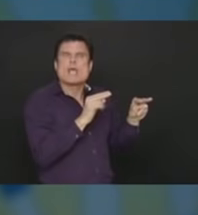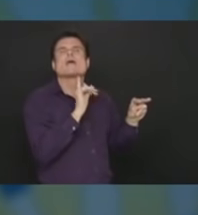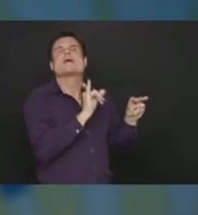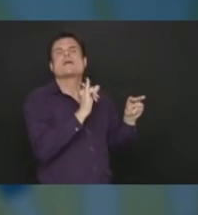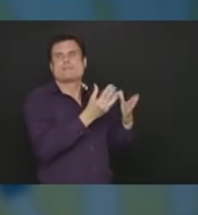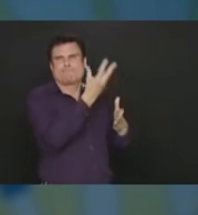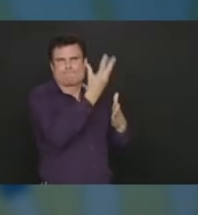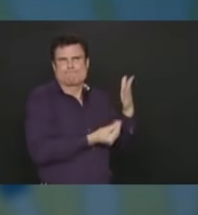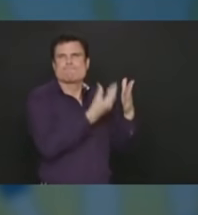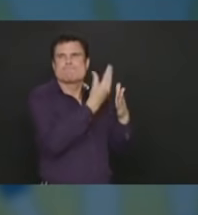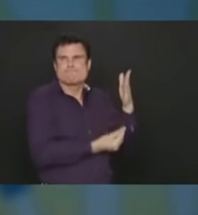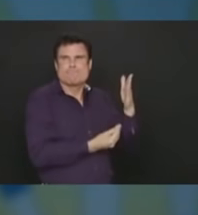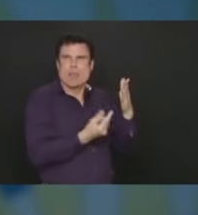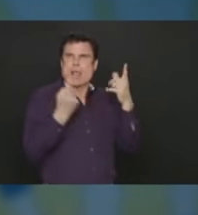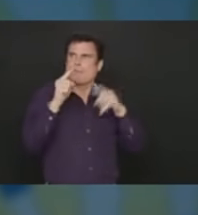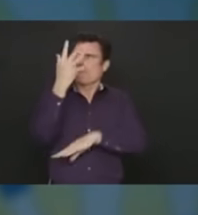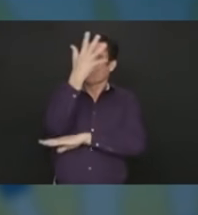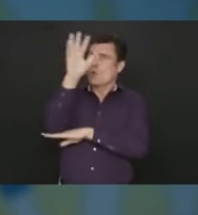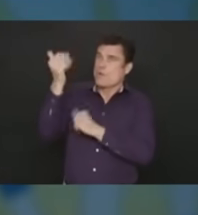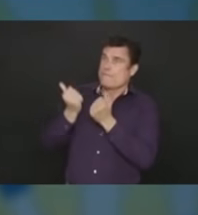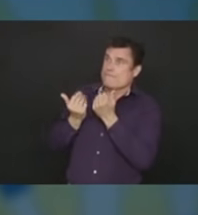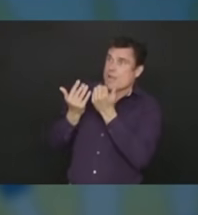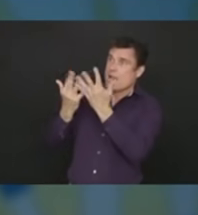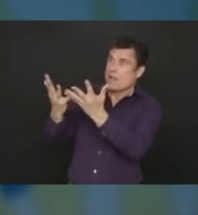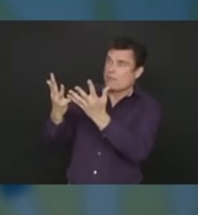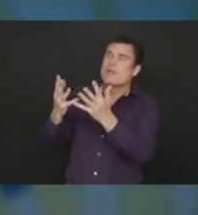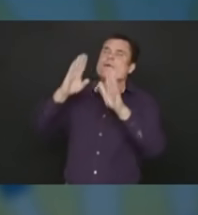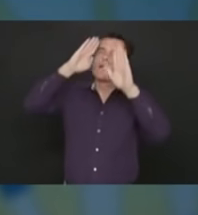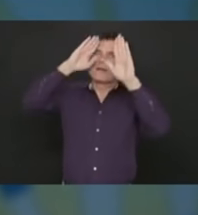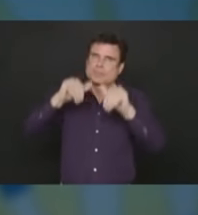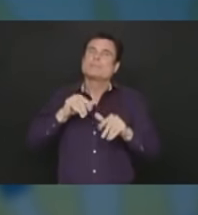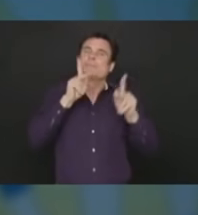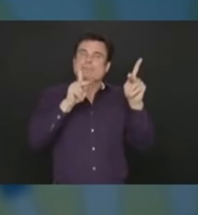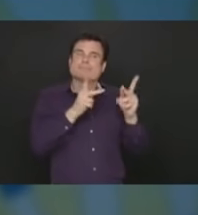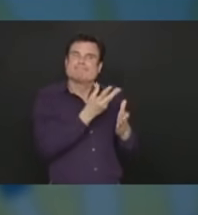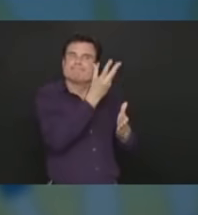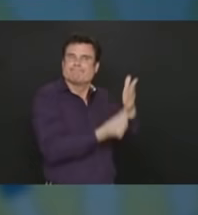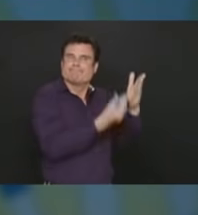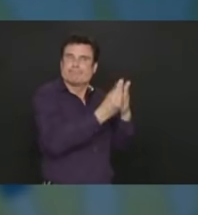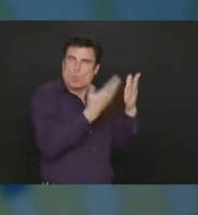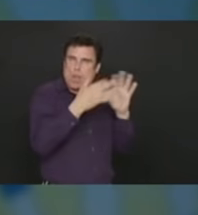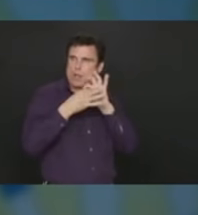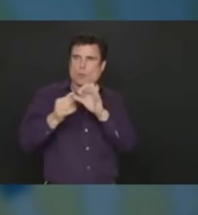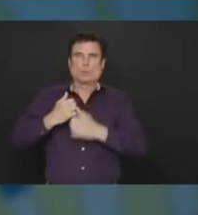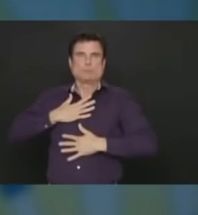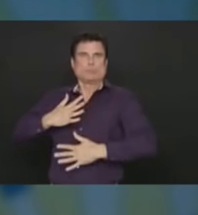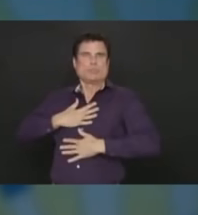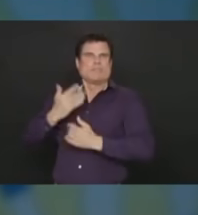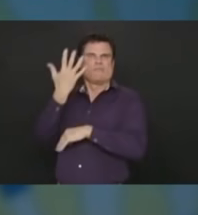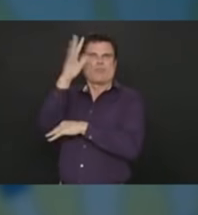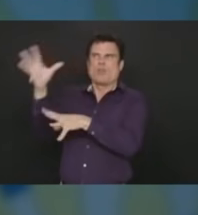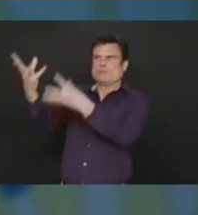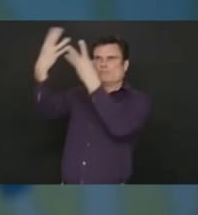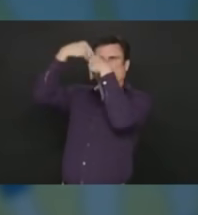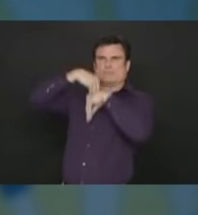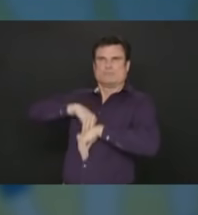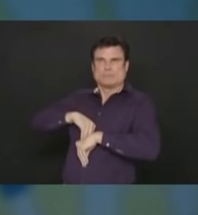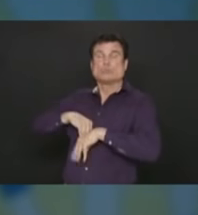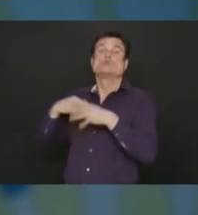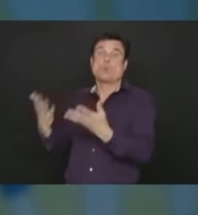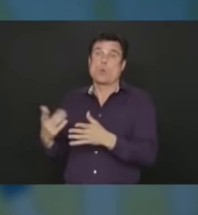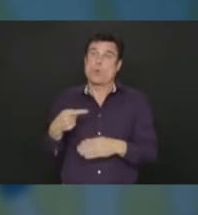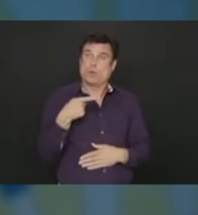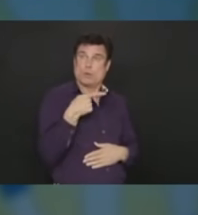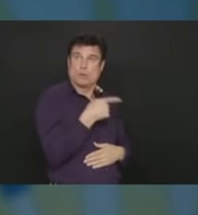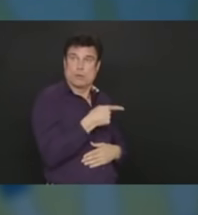had about 170 excess deaths since March, and the vast majority of them, at least 111 that we know of so